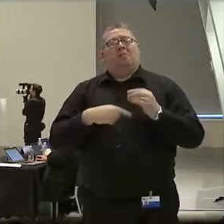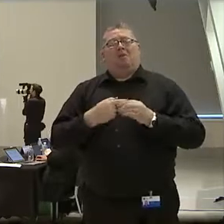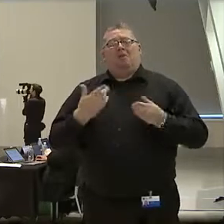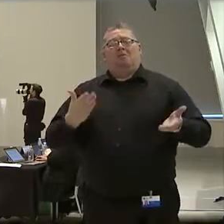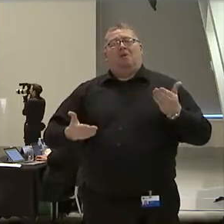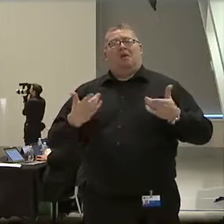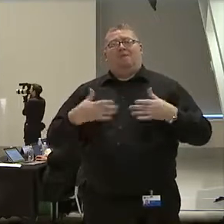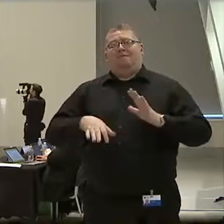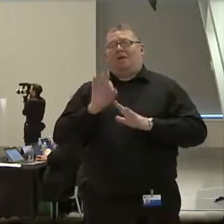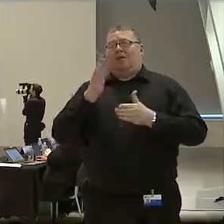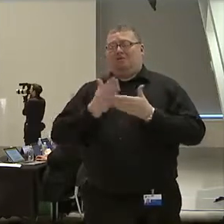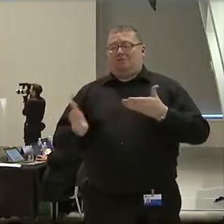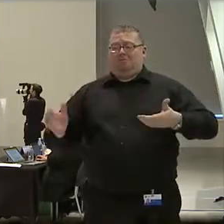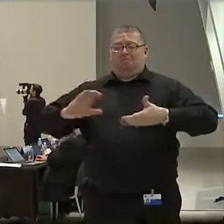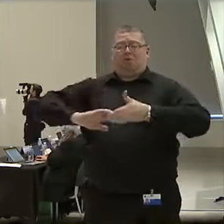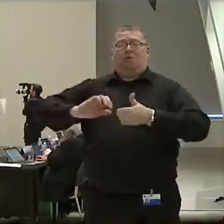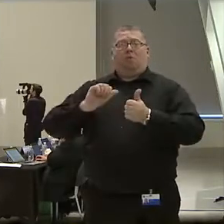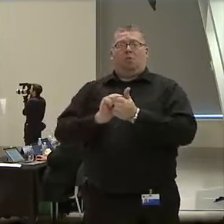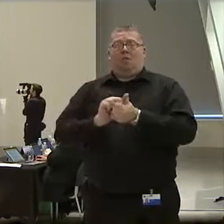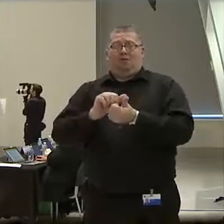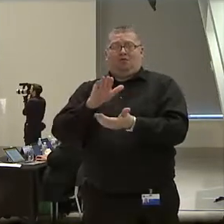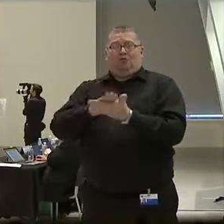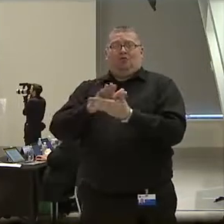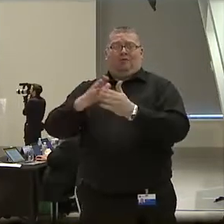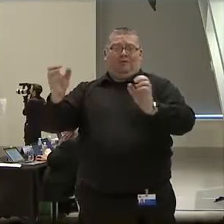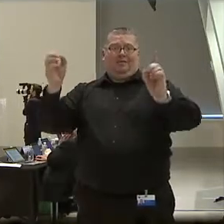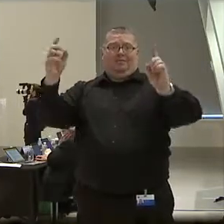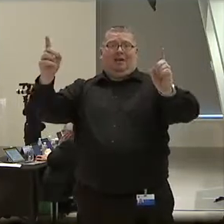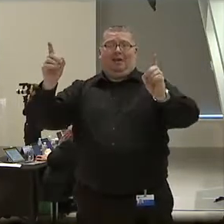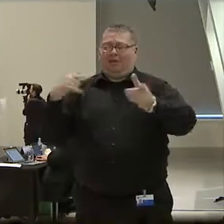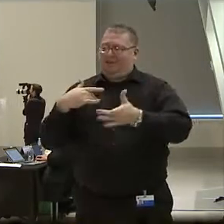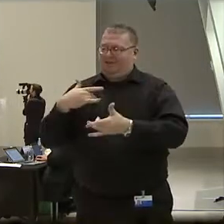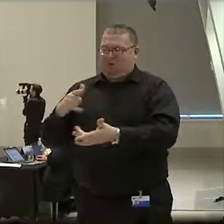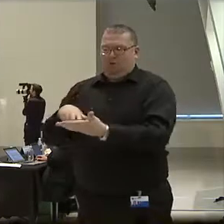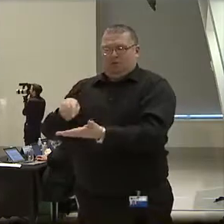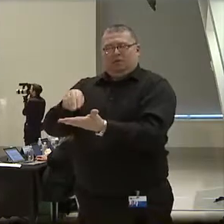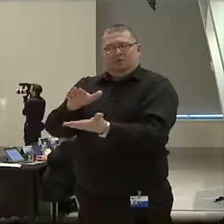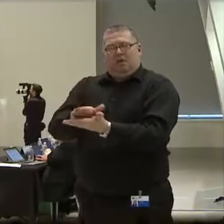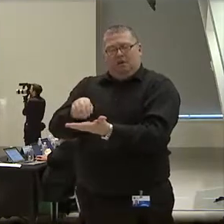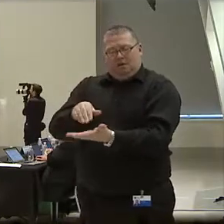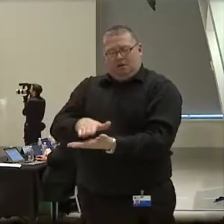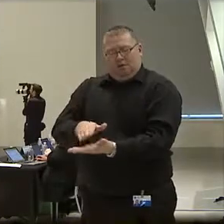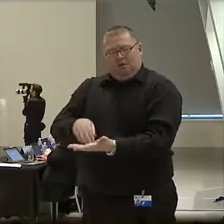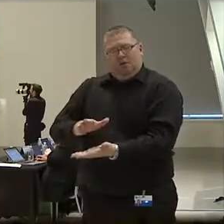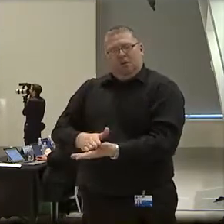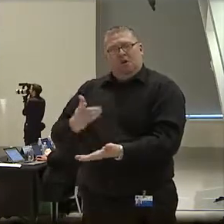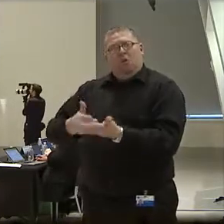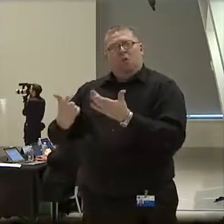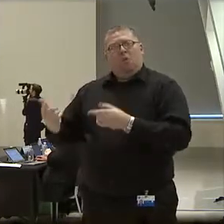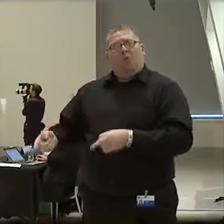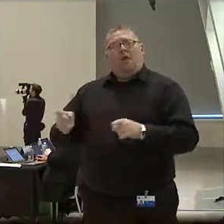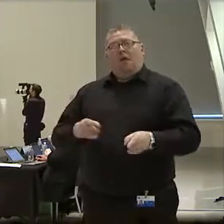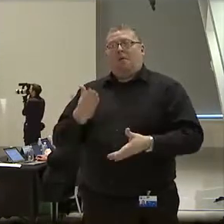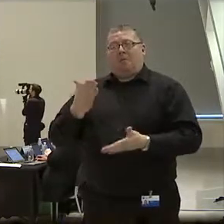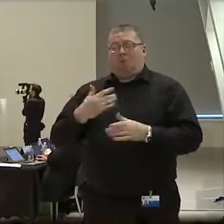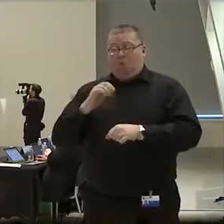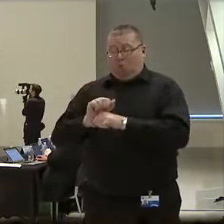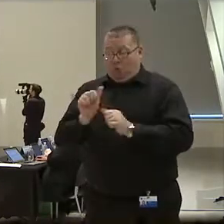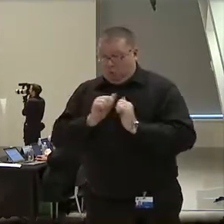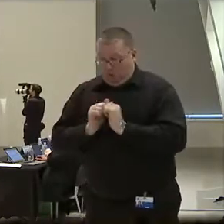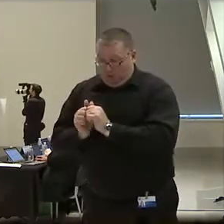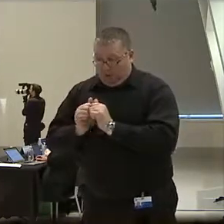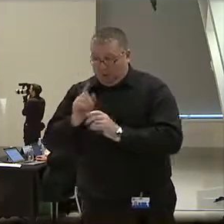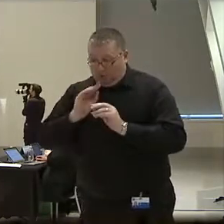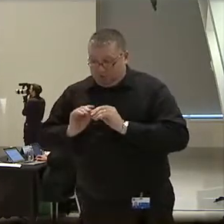maybe partnering with academia, because academia documents what goes on, and there could be a synergistic effect.